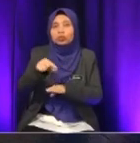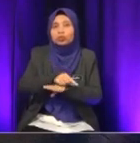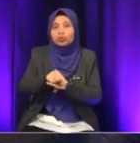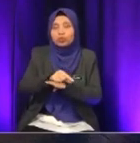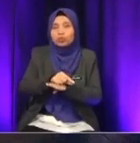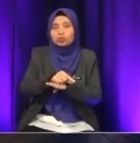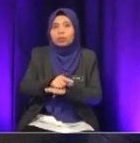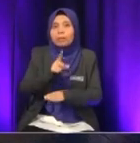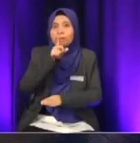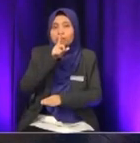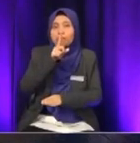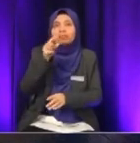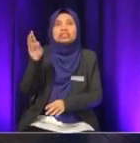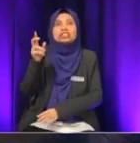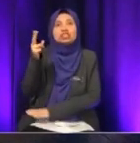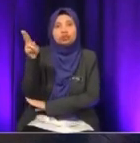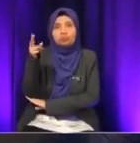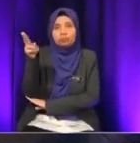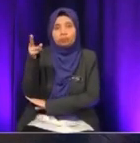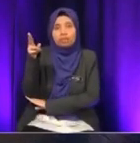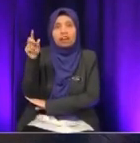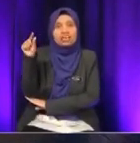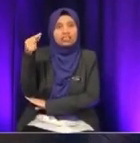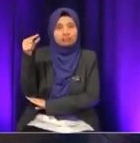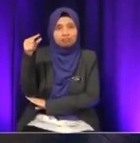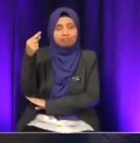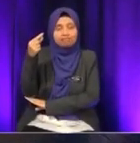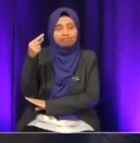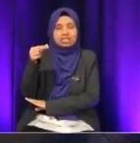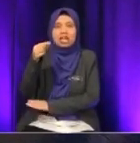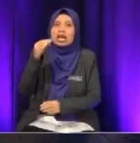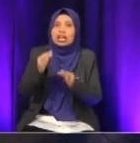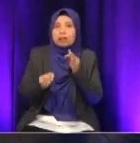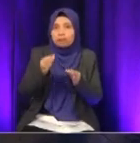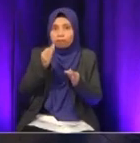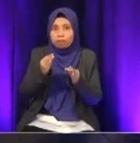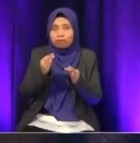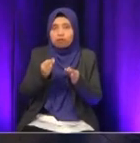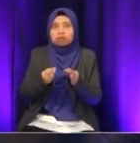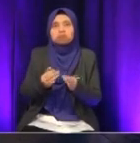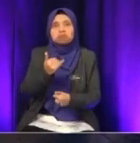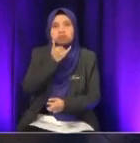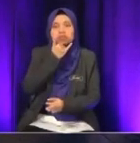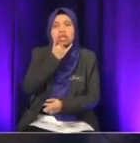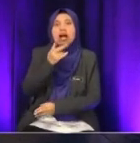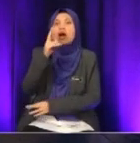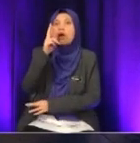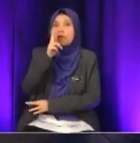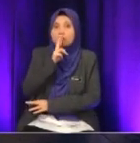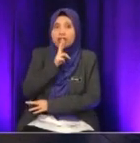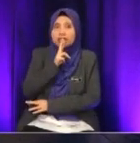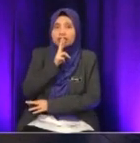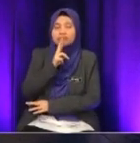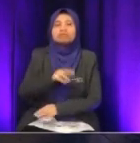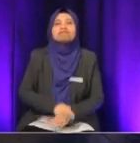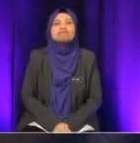help. Okay, all ready to help, teacher. What do you need? Yes, so you're going to help me to read up the definition because our students are going to listen. All right,